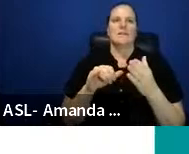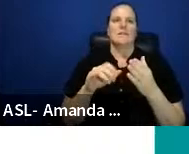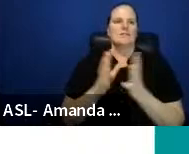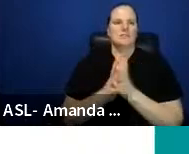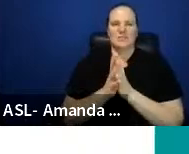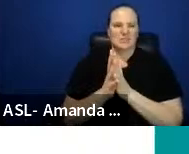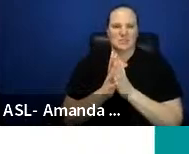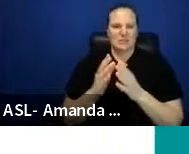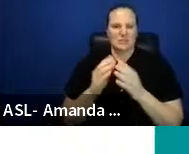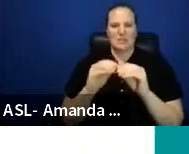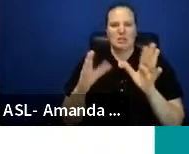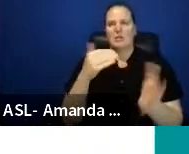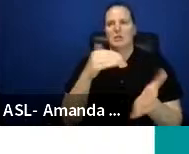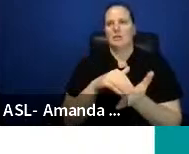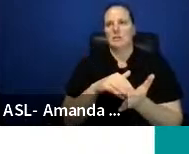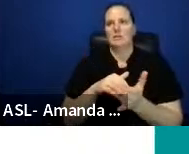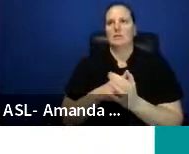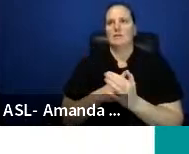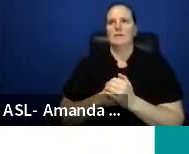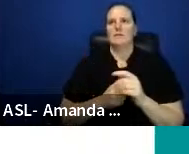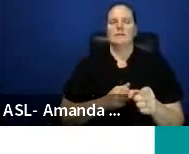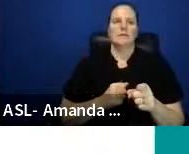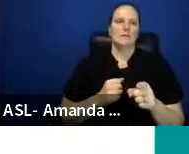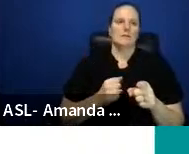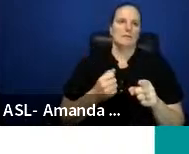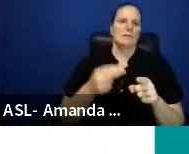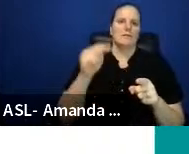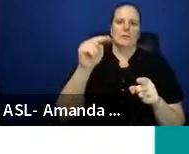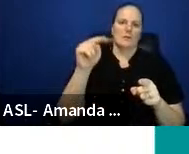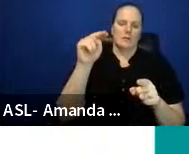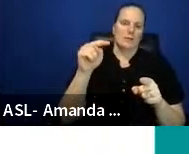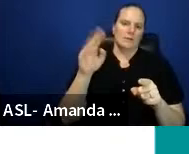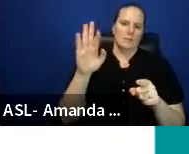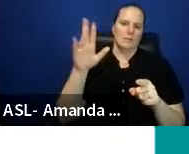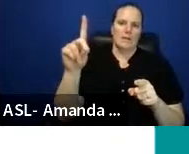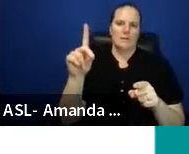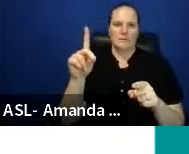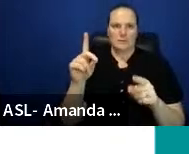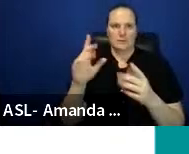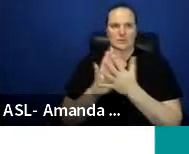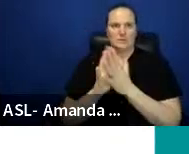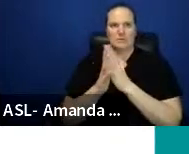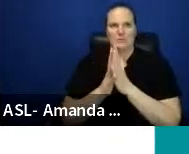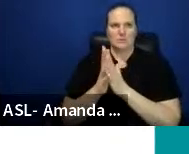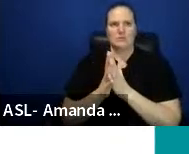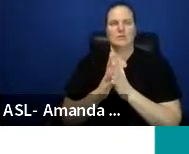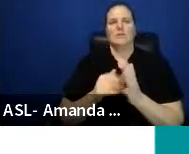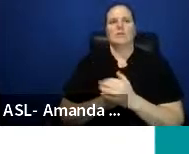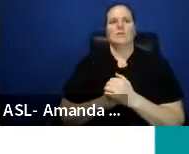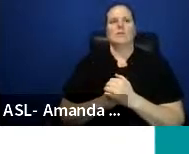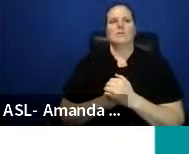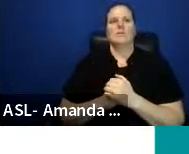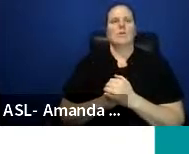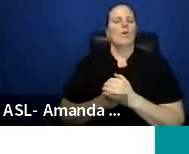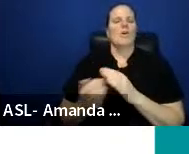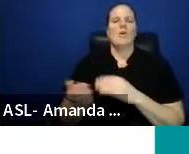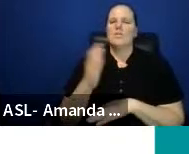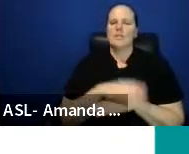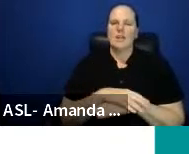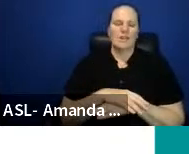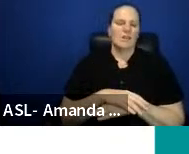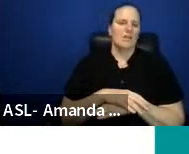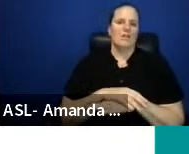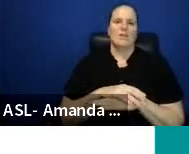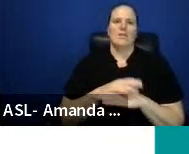again. Whereas northbound, congestion is all day